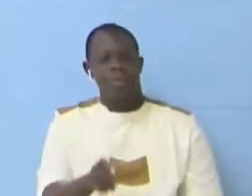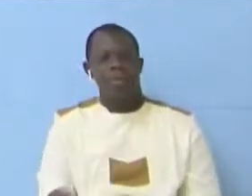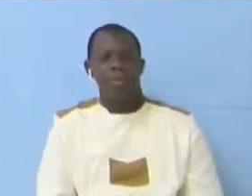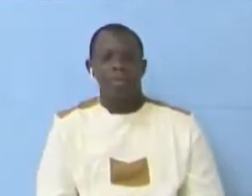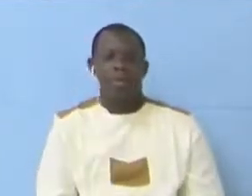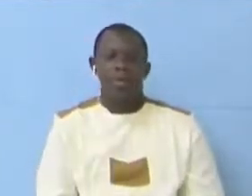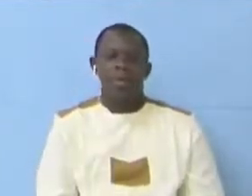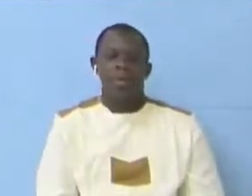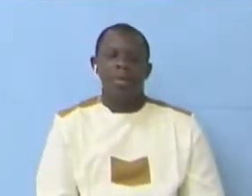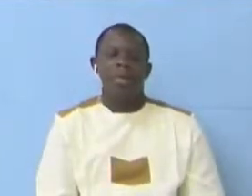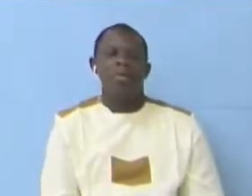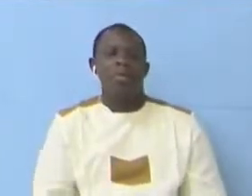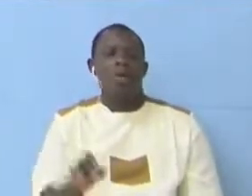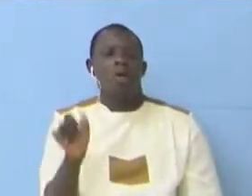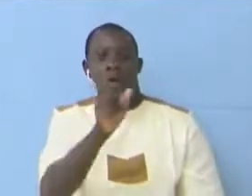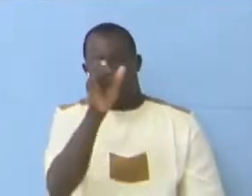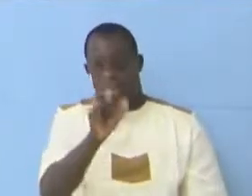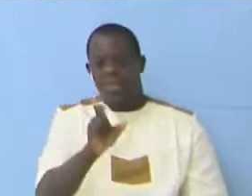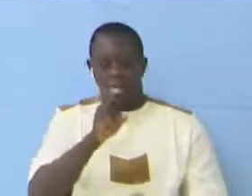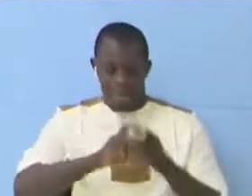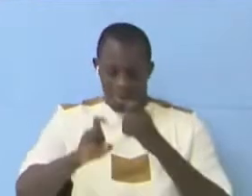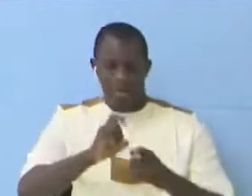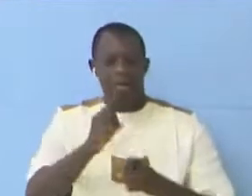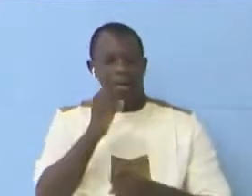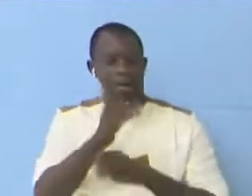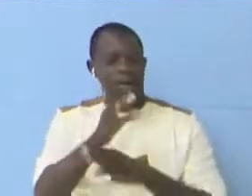Quaranteng Marcel, Ghanaian.